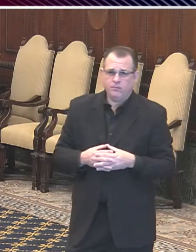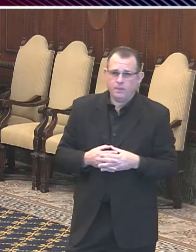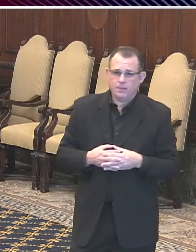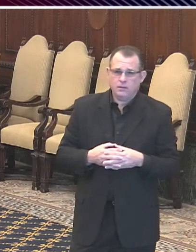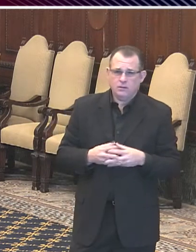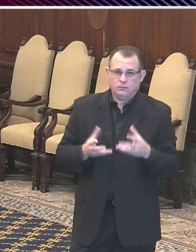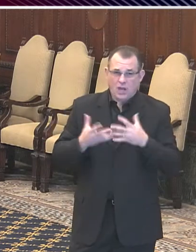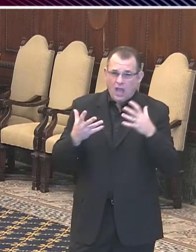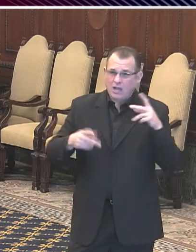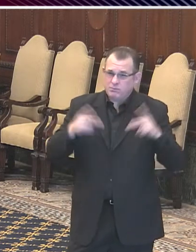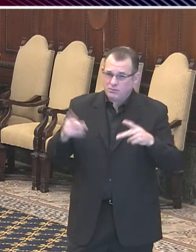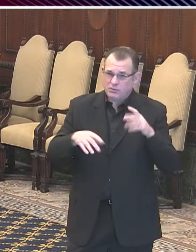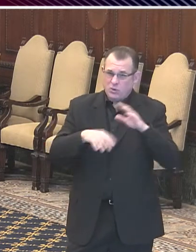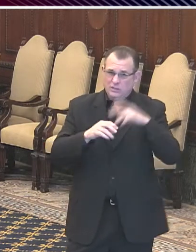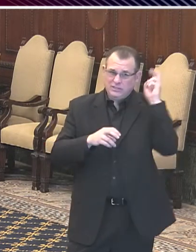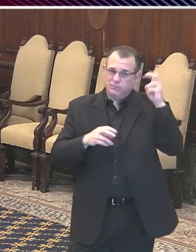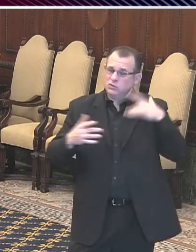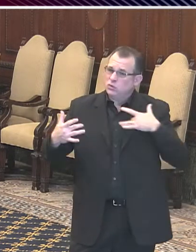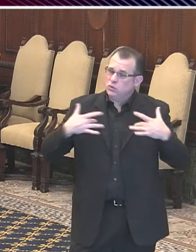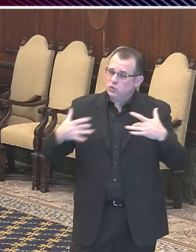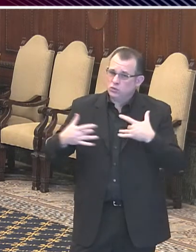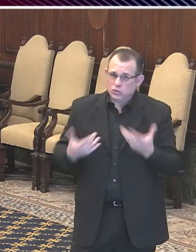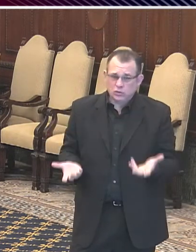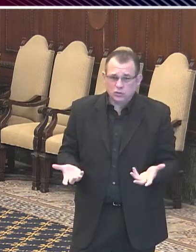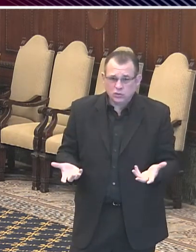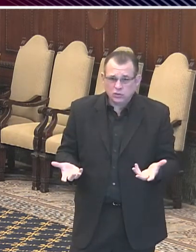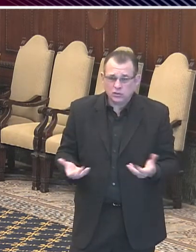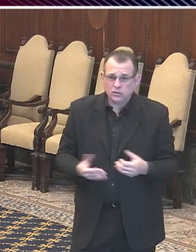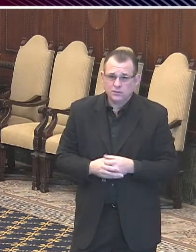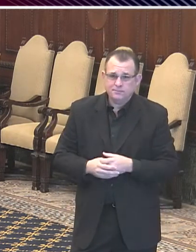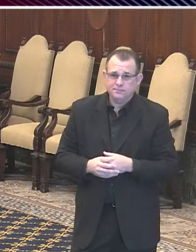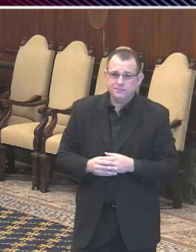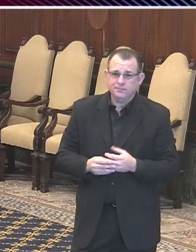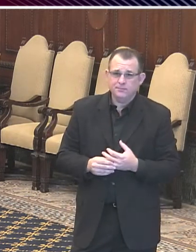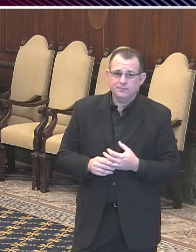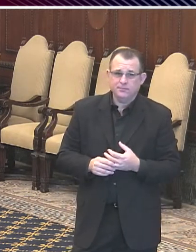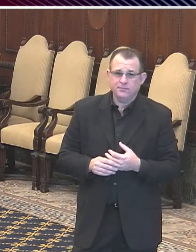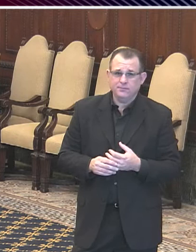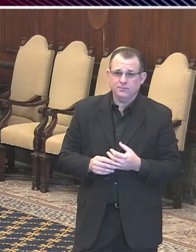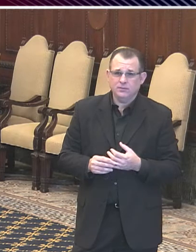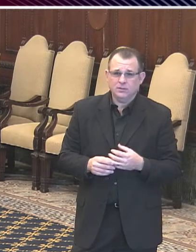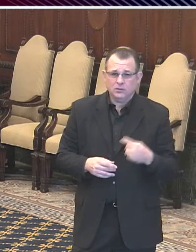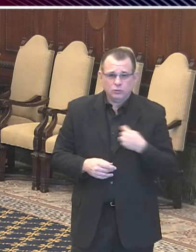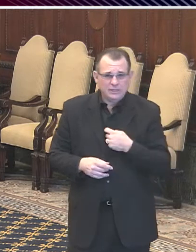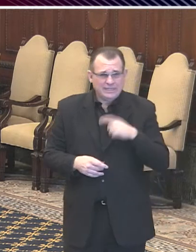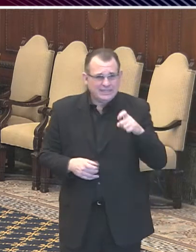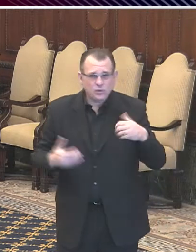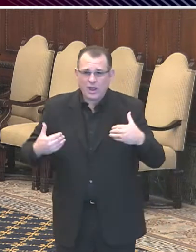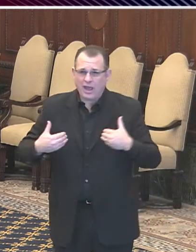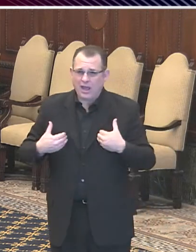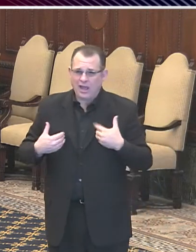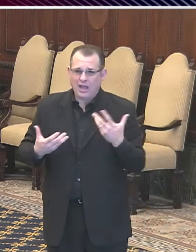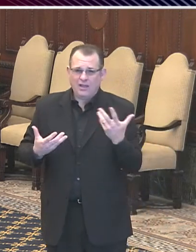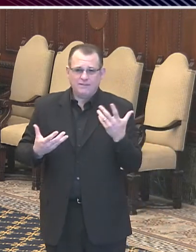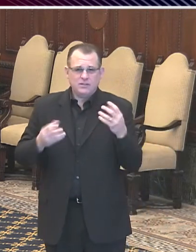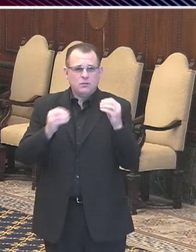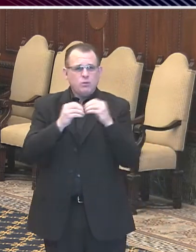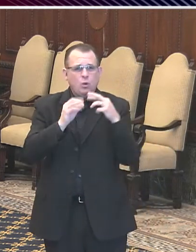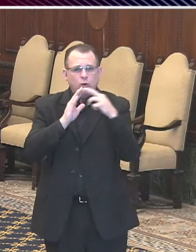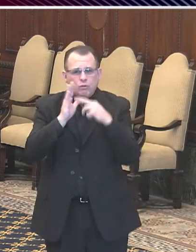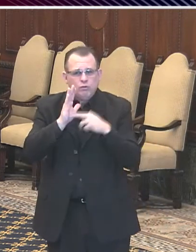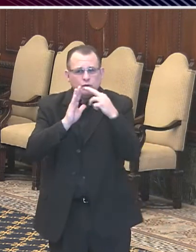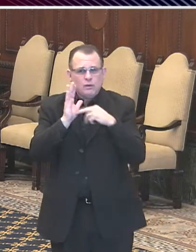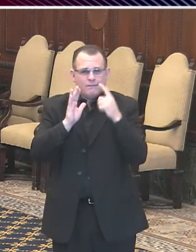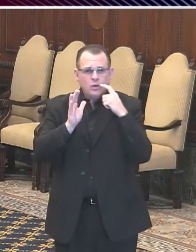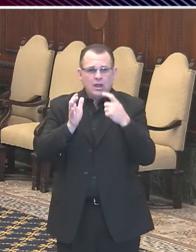really concerned at this point. And SEPTA needs to run in order for those essential services, including healthcare workers. Jefferson says that they have